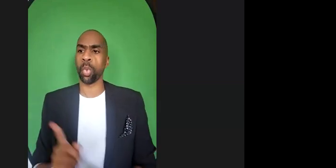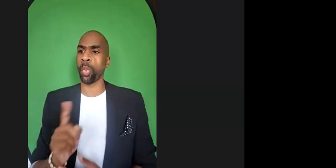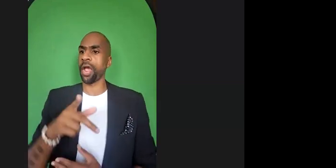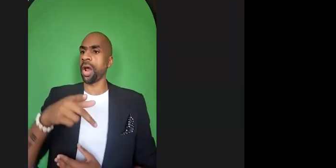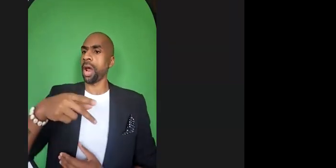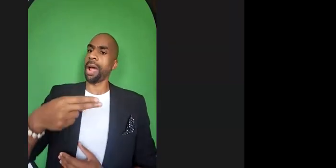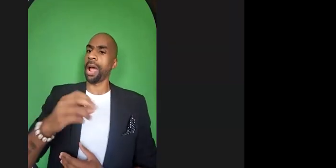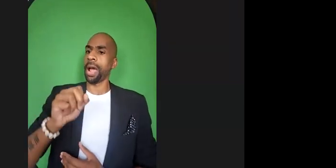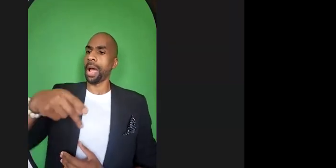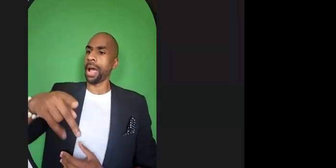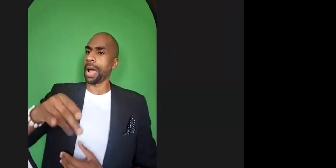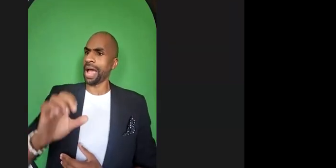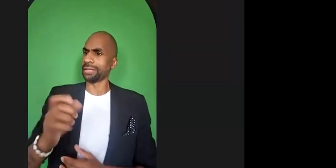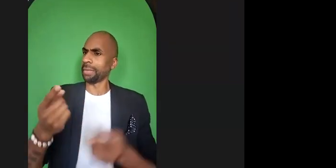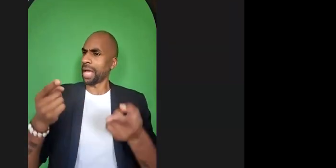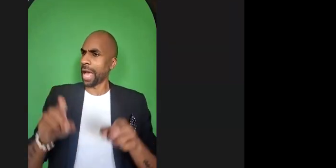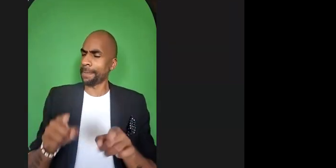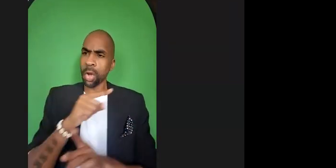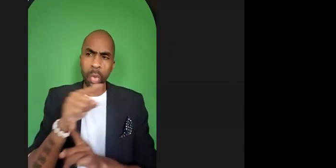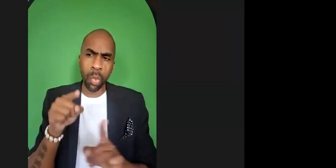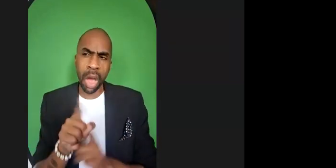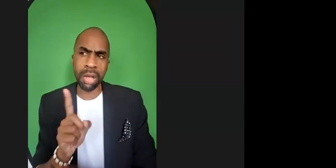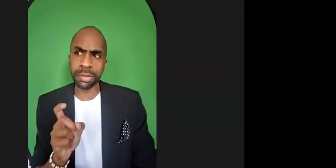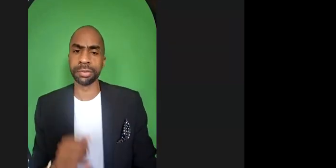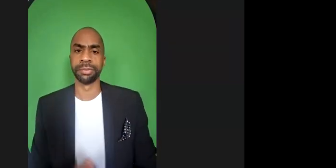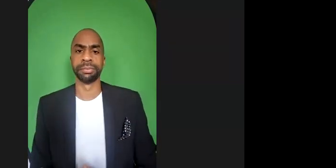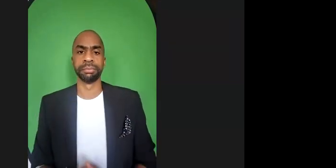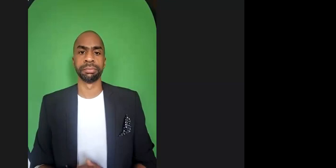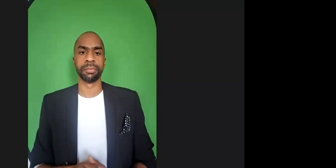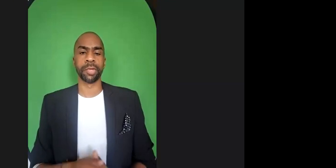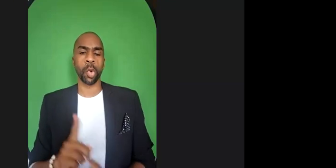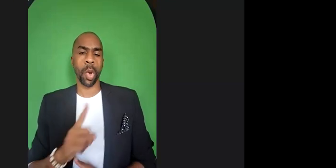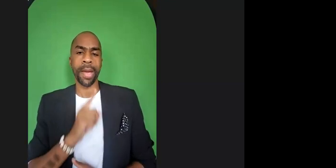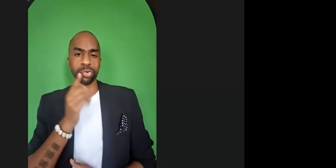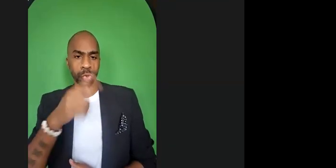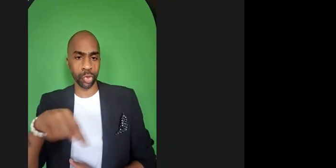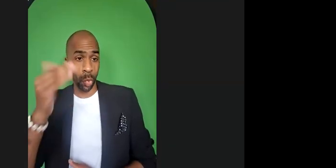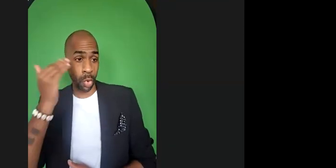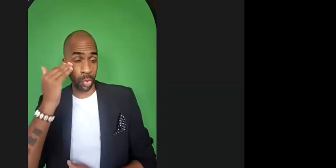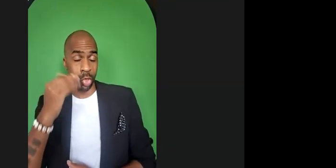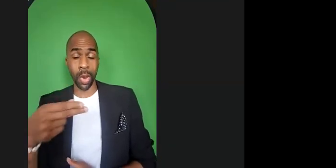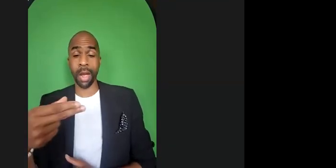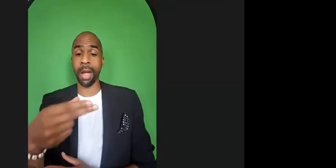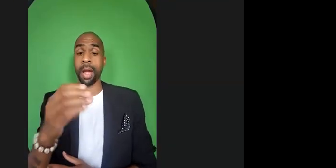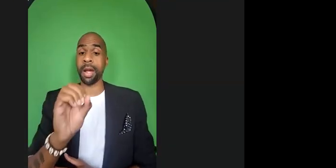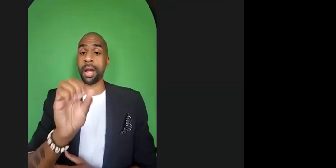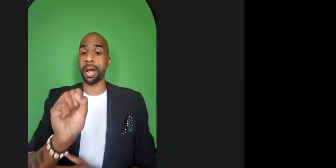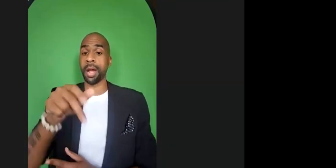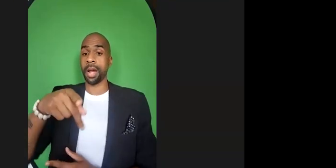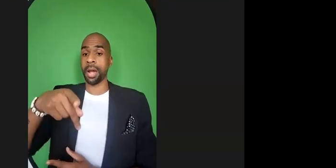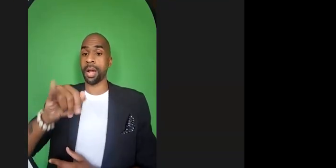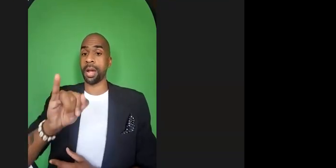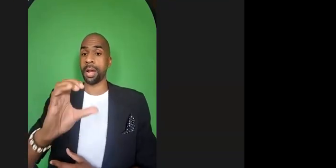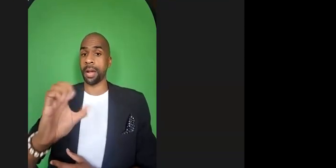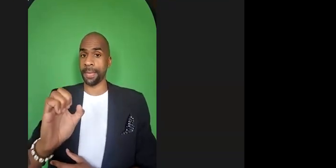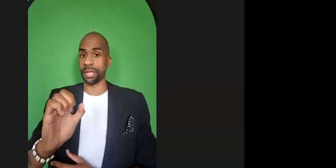Mm-hmm. Yeah. So as I'm sure this crowd is well aware, hospice is a program that's appropriate for people who have a prognosis of